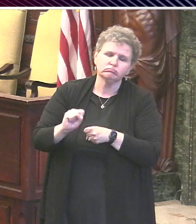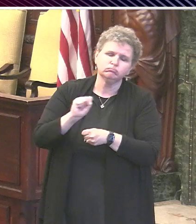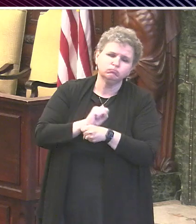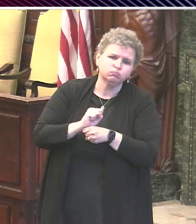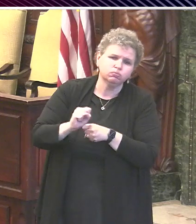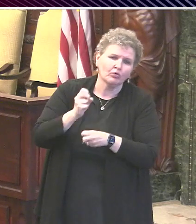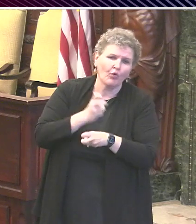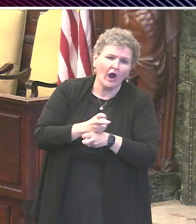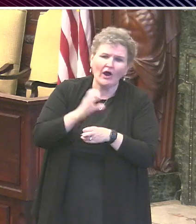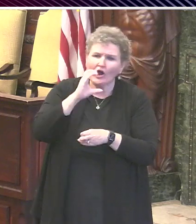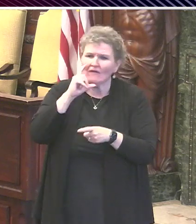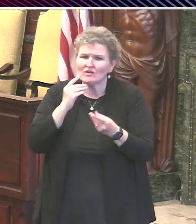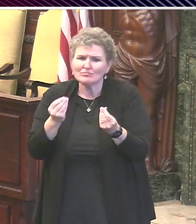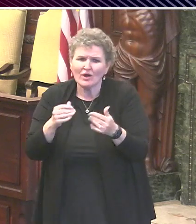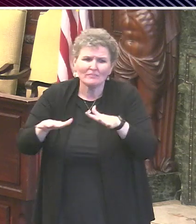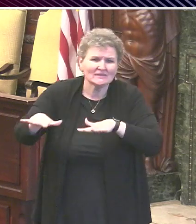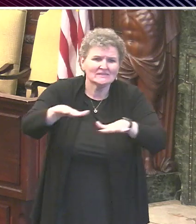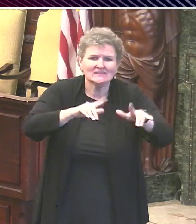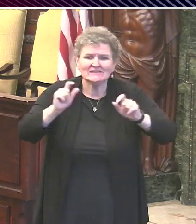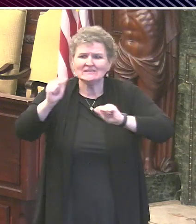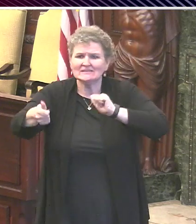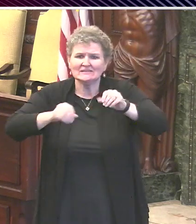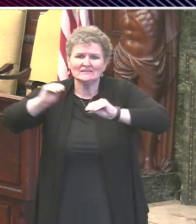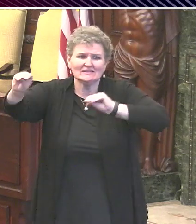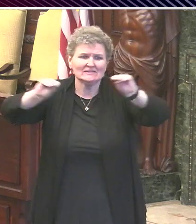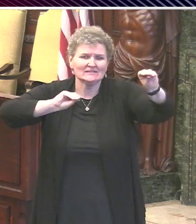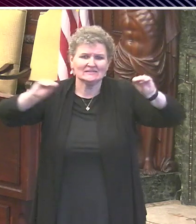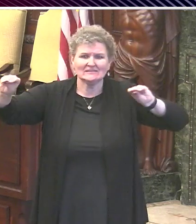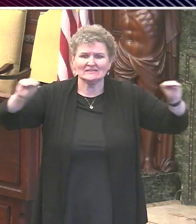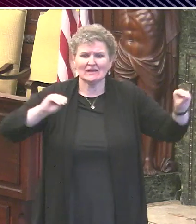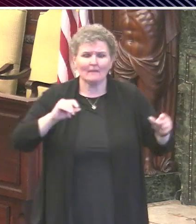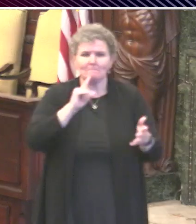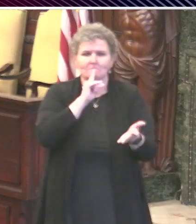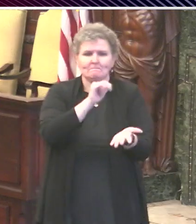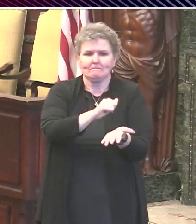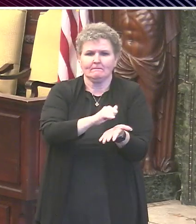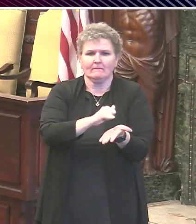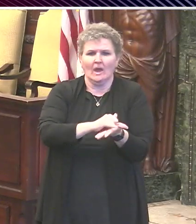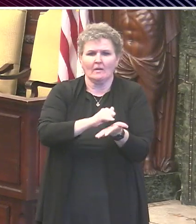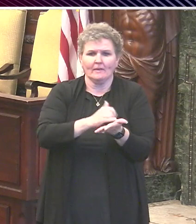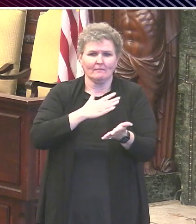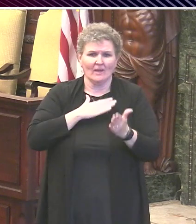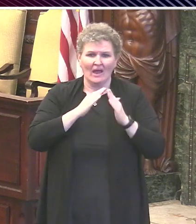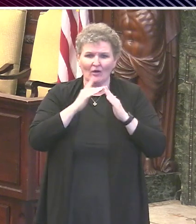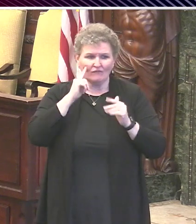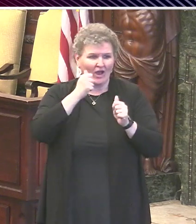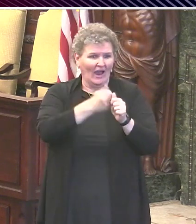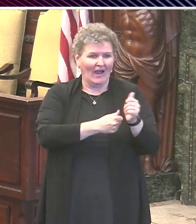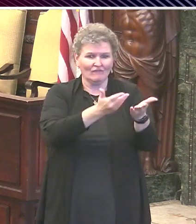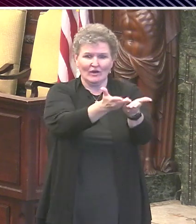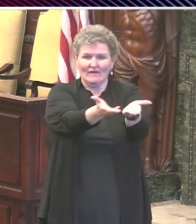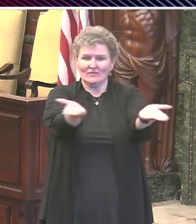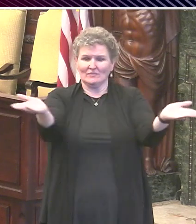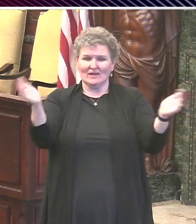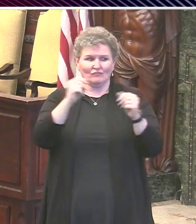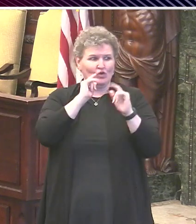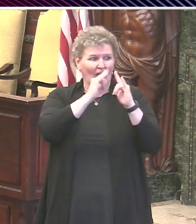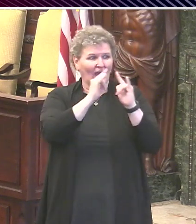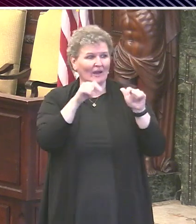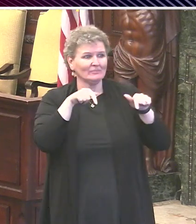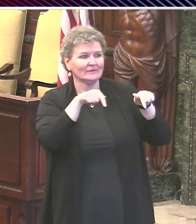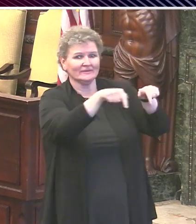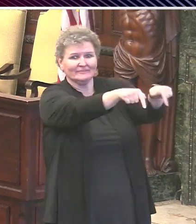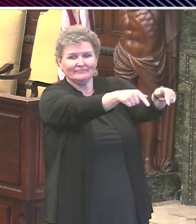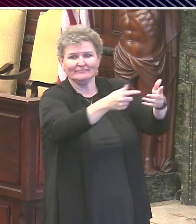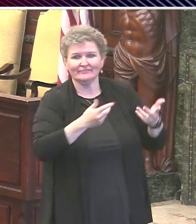go through a process. So there will not be a house for every single person at that encampment. But what we hope to have is a plan to be able to address their